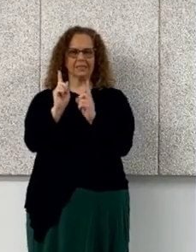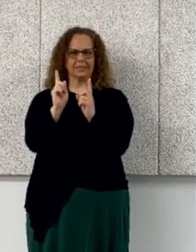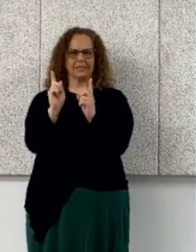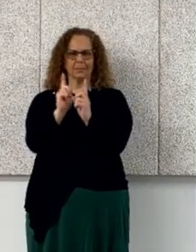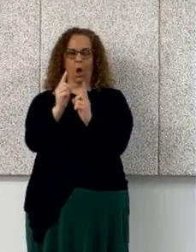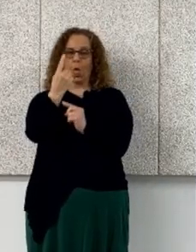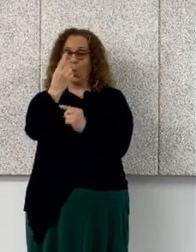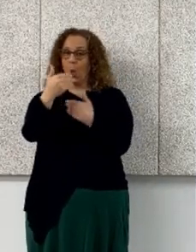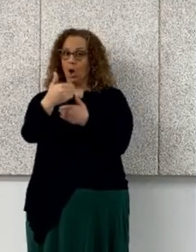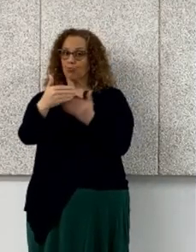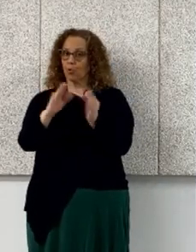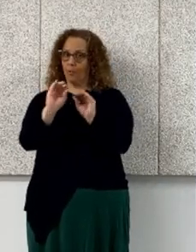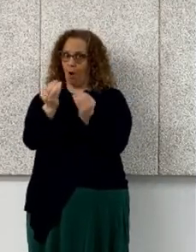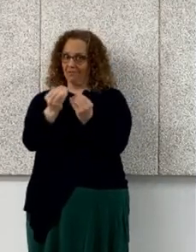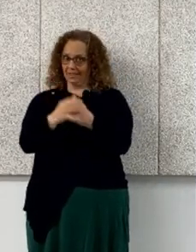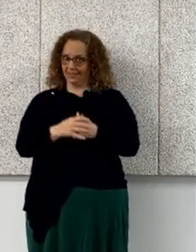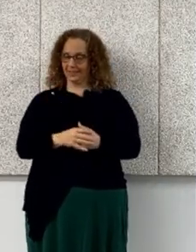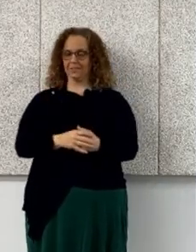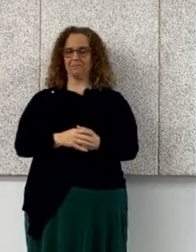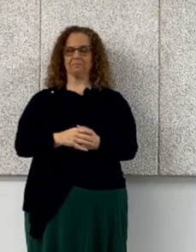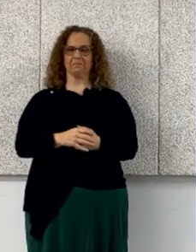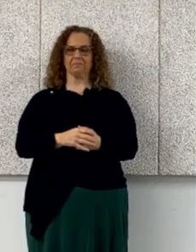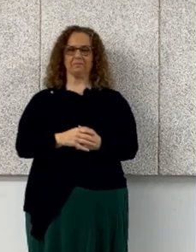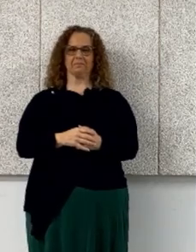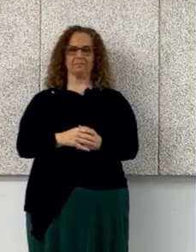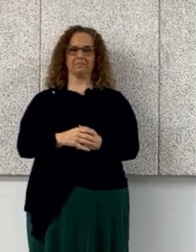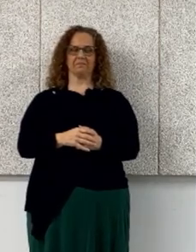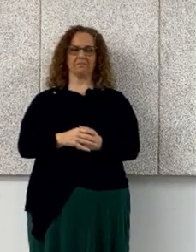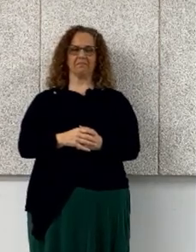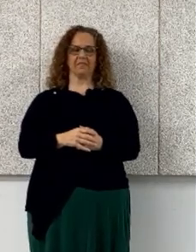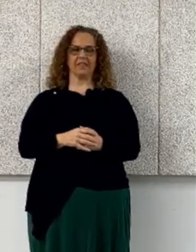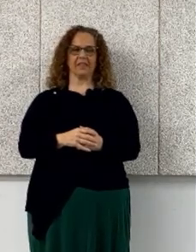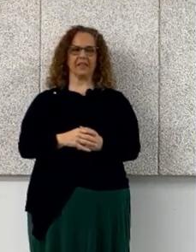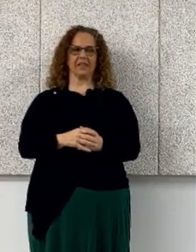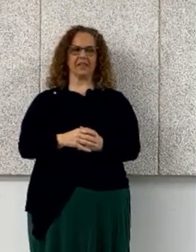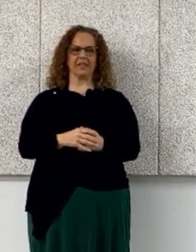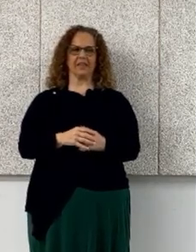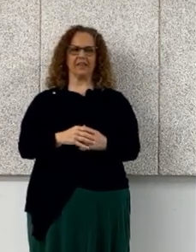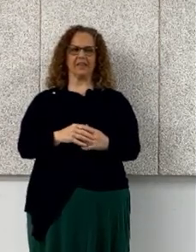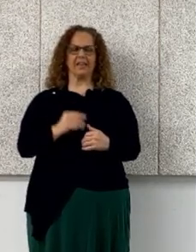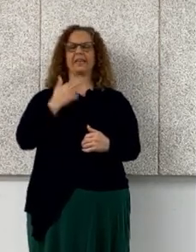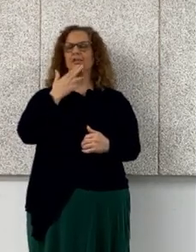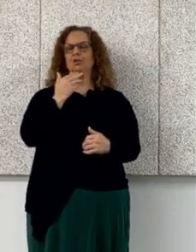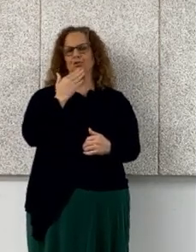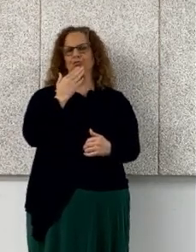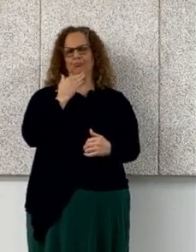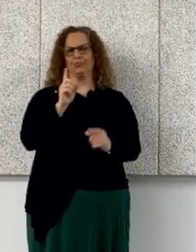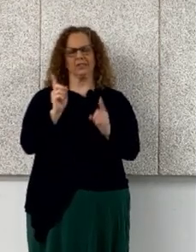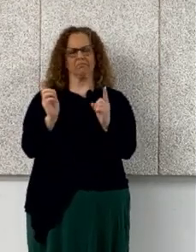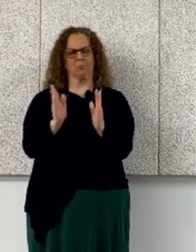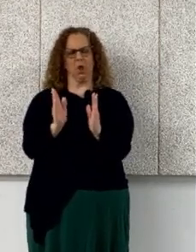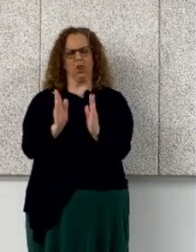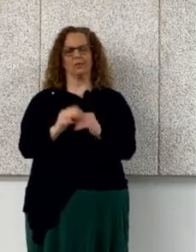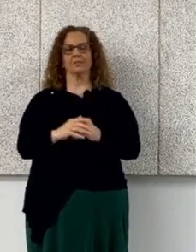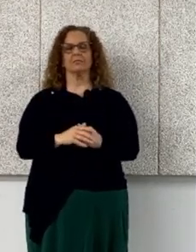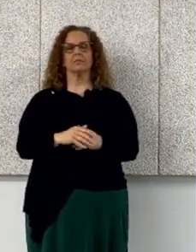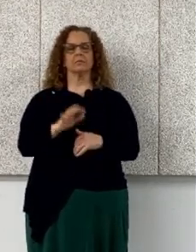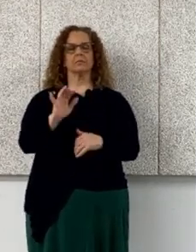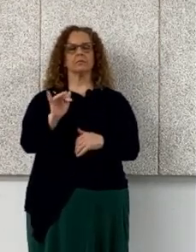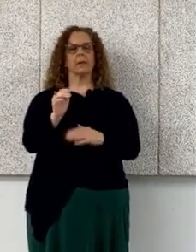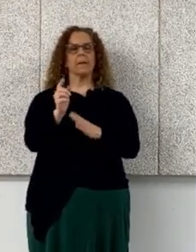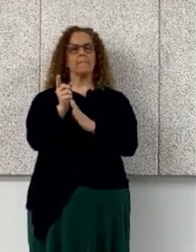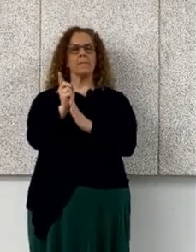room office. and it's also charming. But I had this moment where